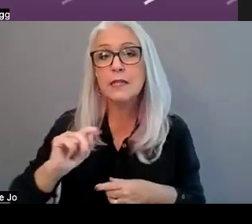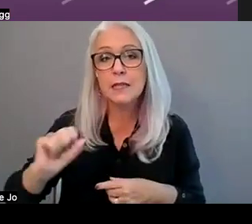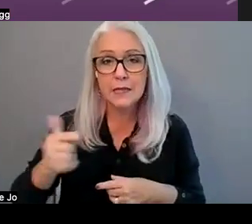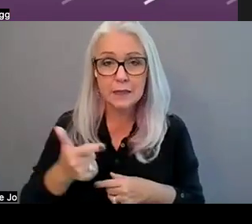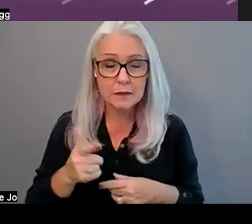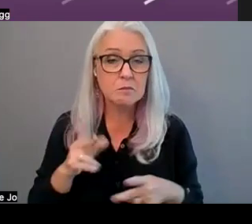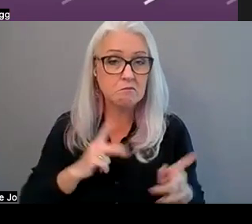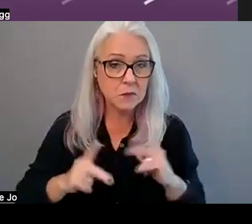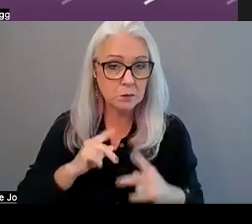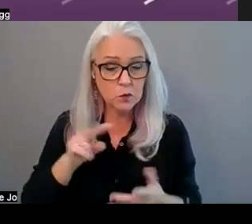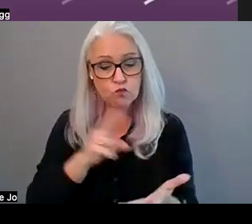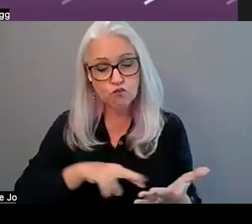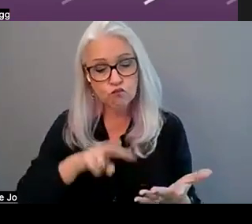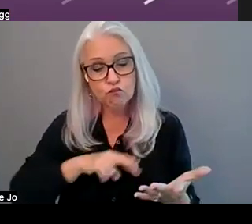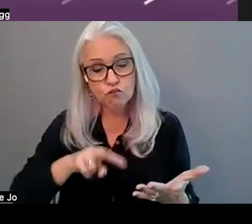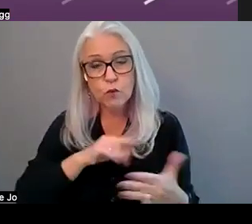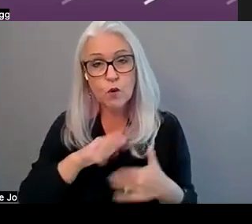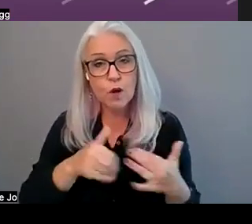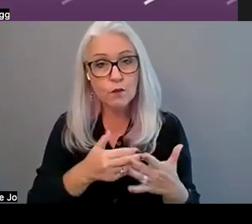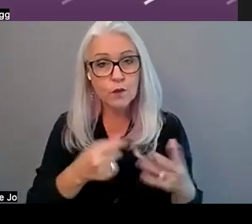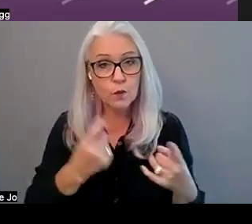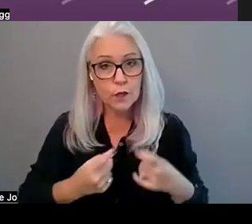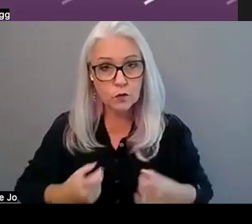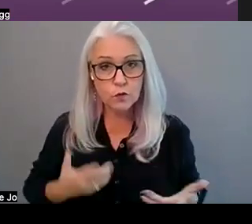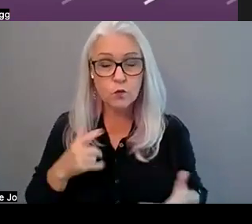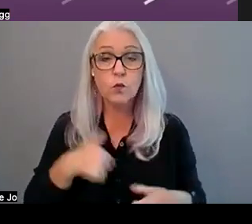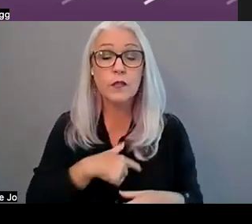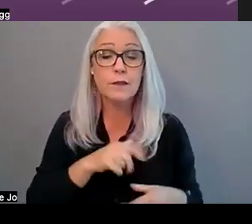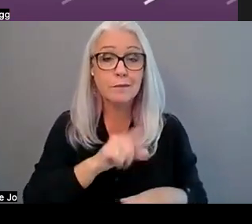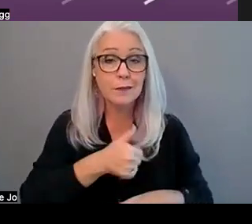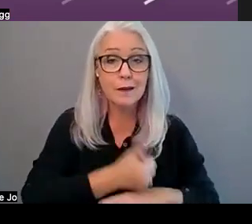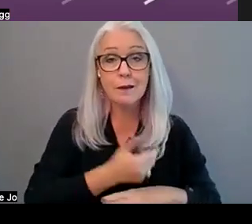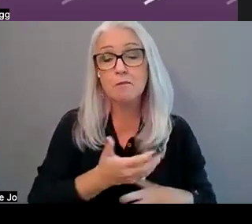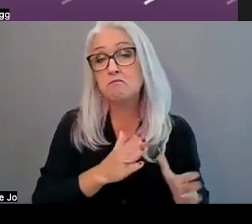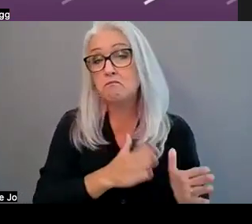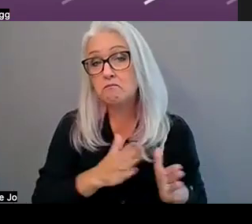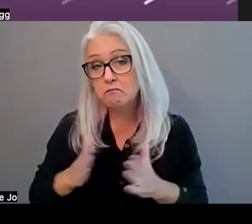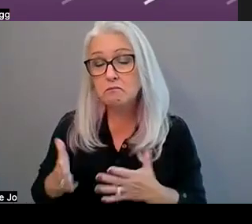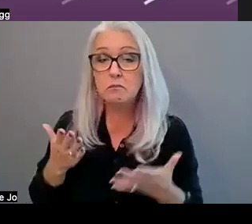the questions. Our role was to organize them and in some cases combine